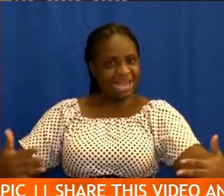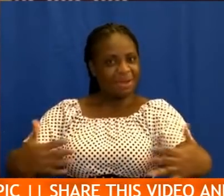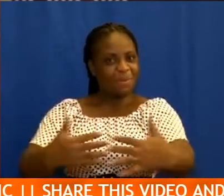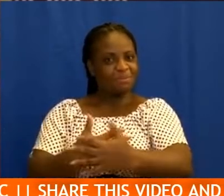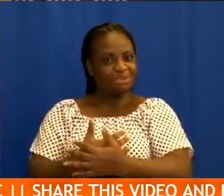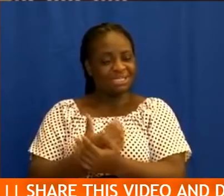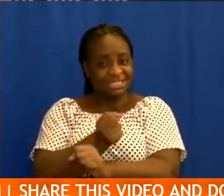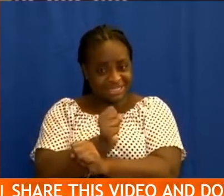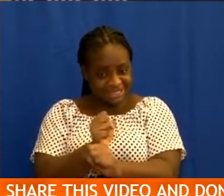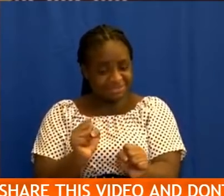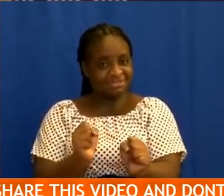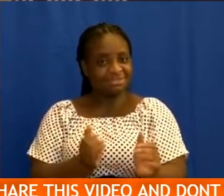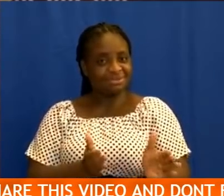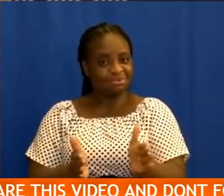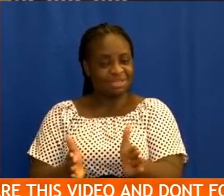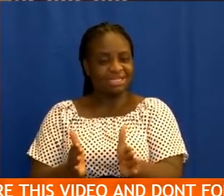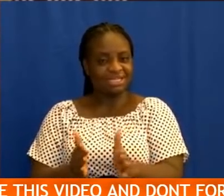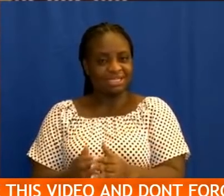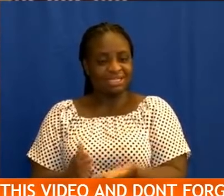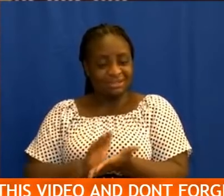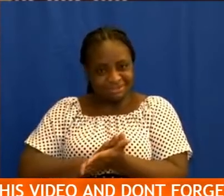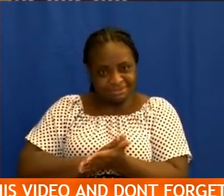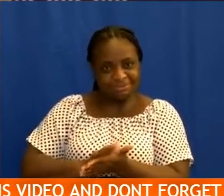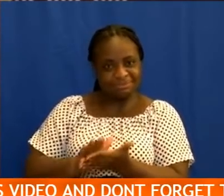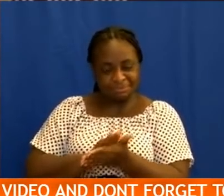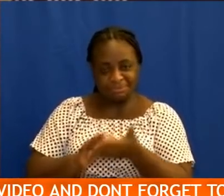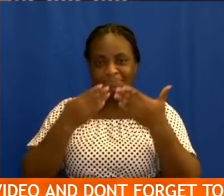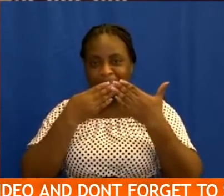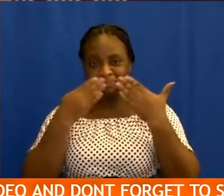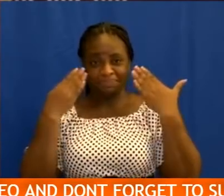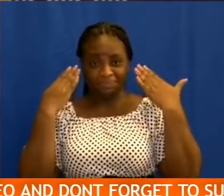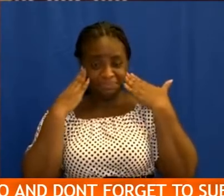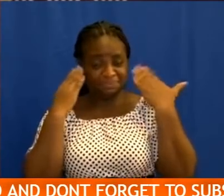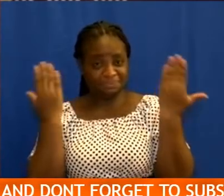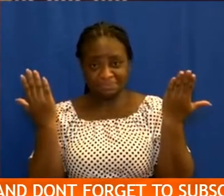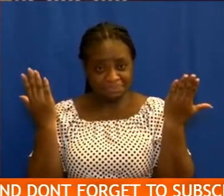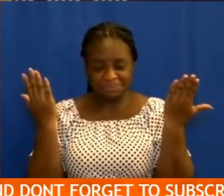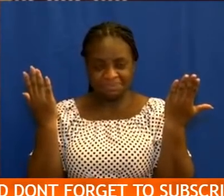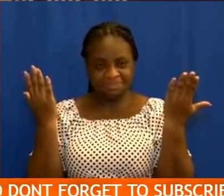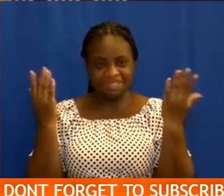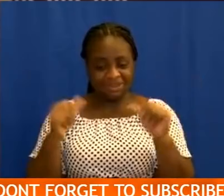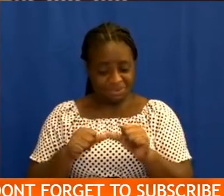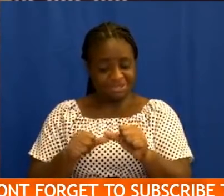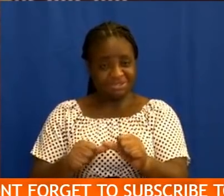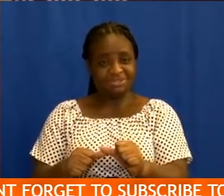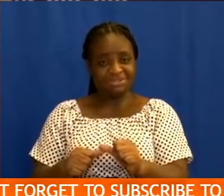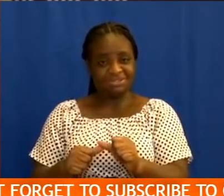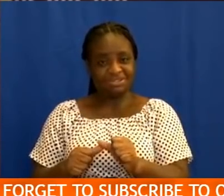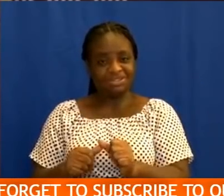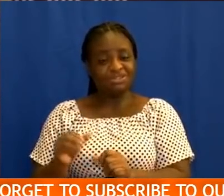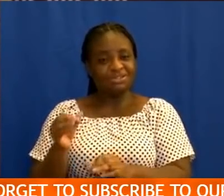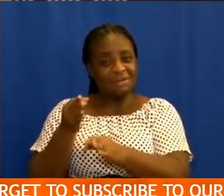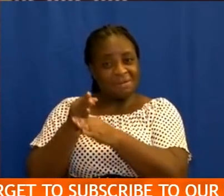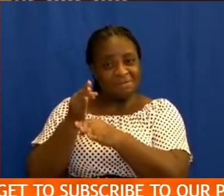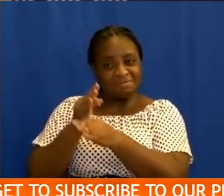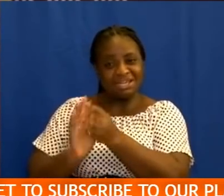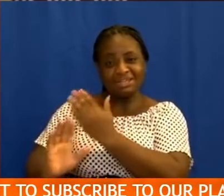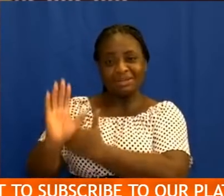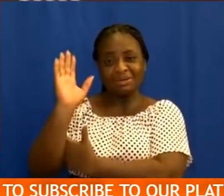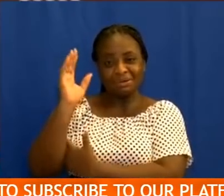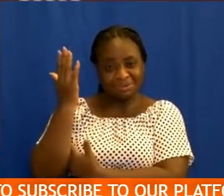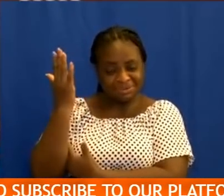safety protocols, that is, the enhanced hygiene and mask-wearing protocols, and we continue to put our faith in